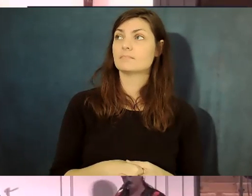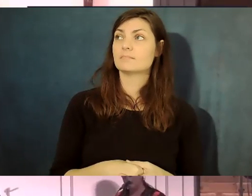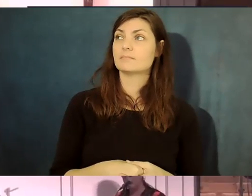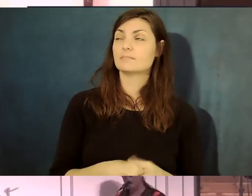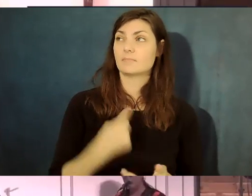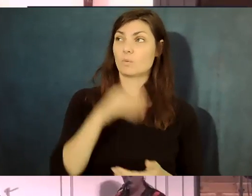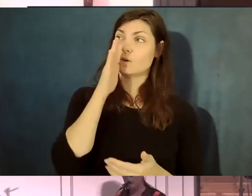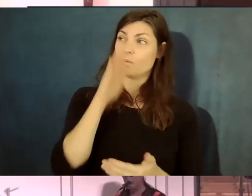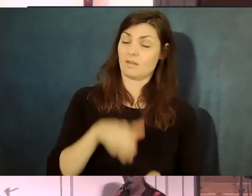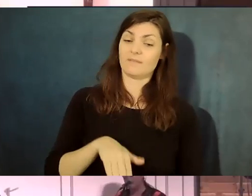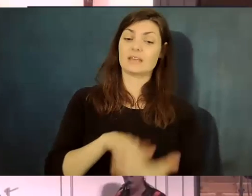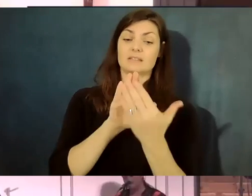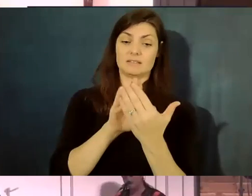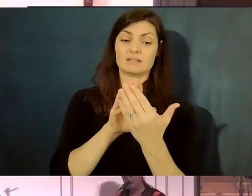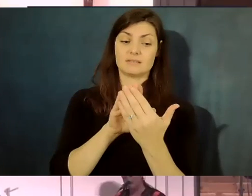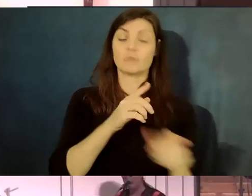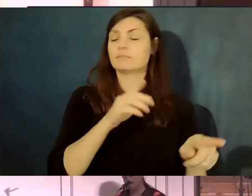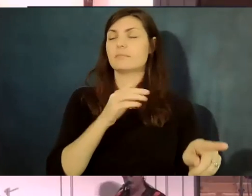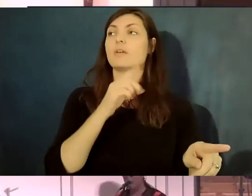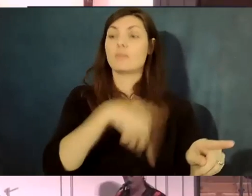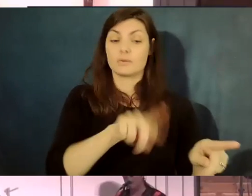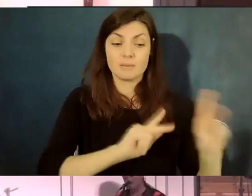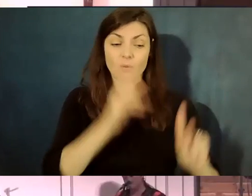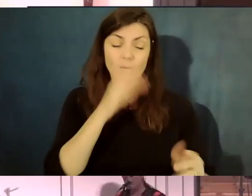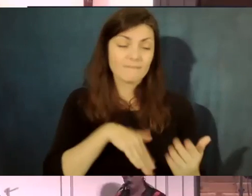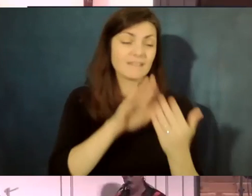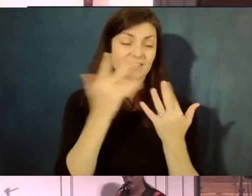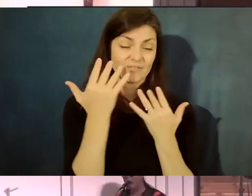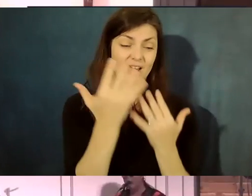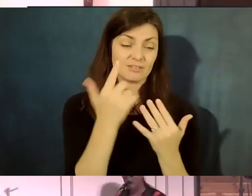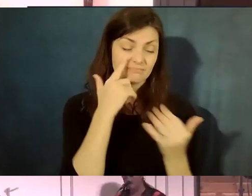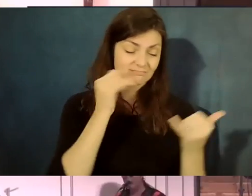who are going to face fire in all eternity if they don't